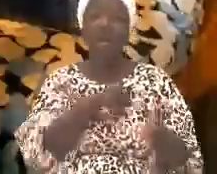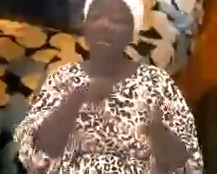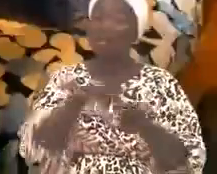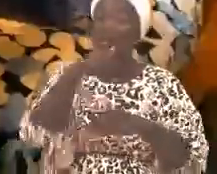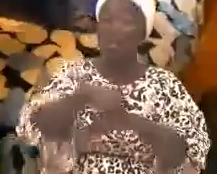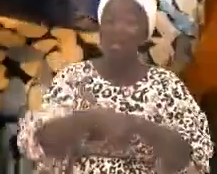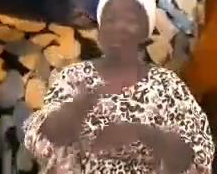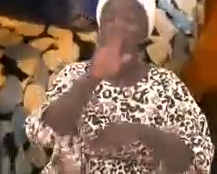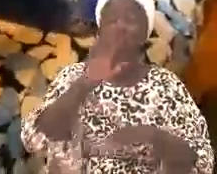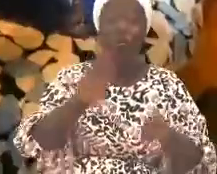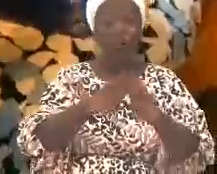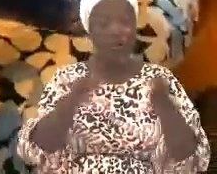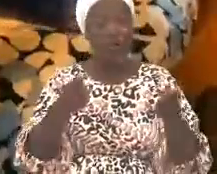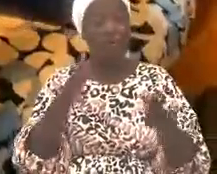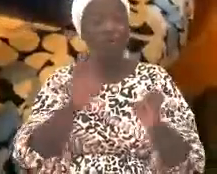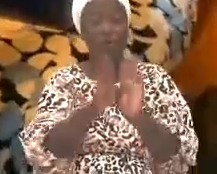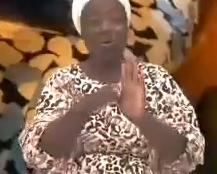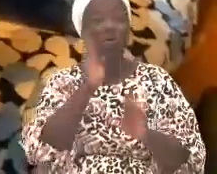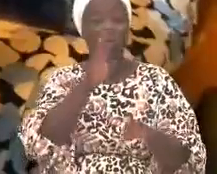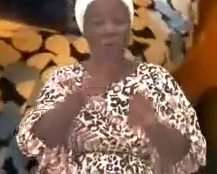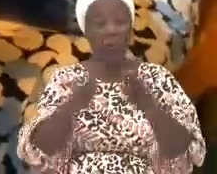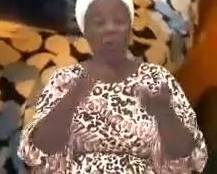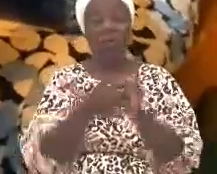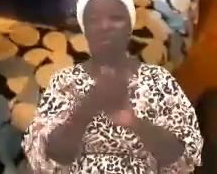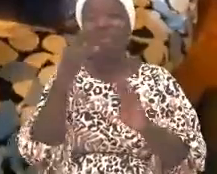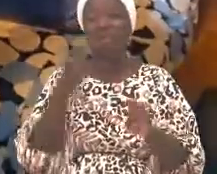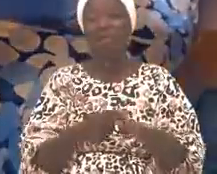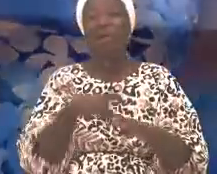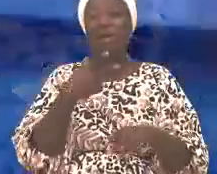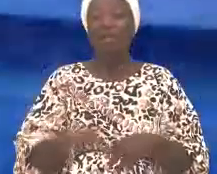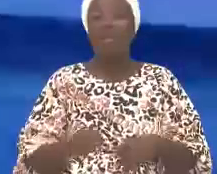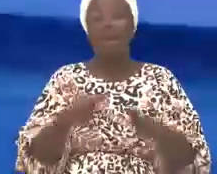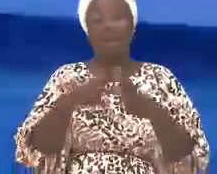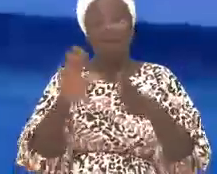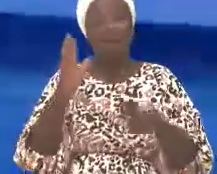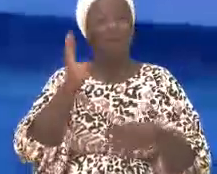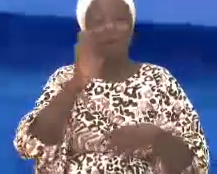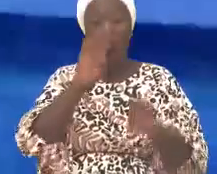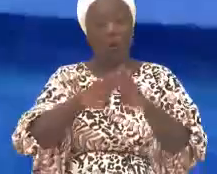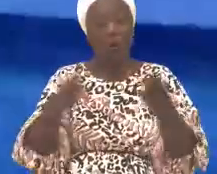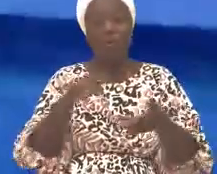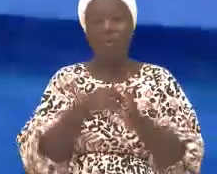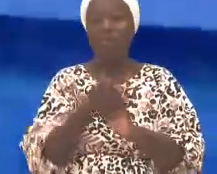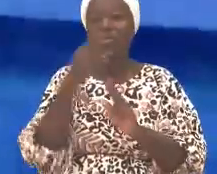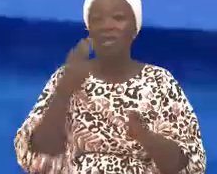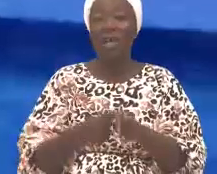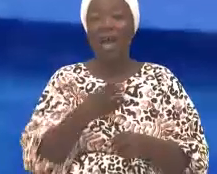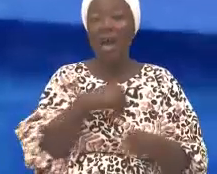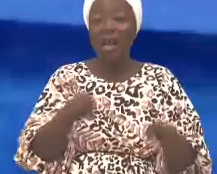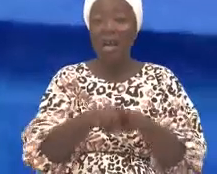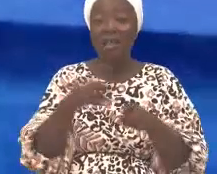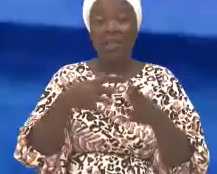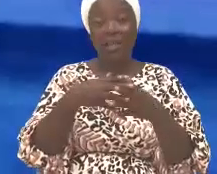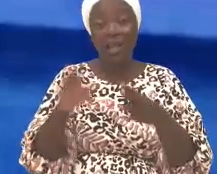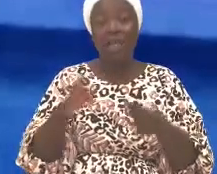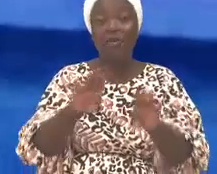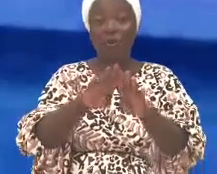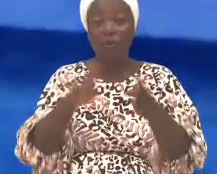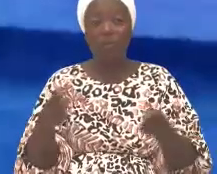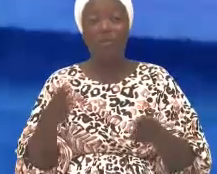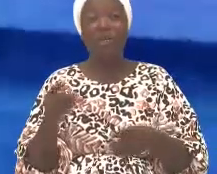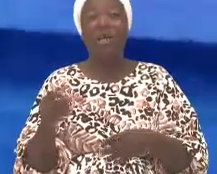door will be open. The gate will be open. And as the gates open,